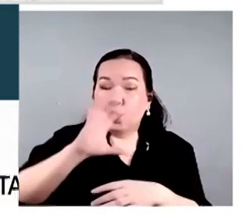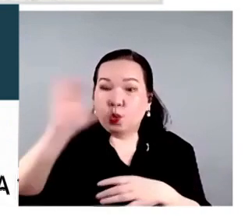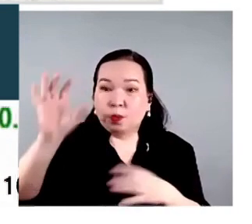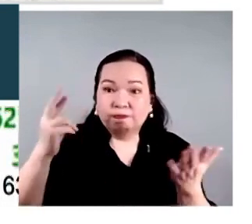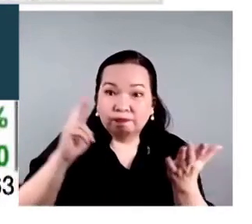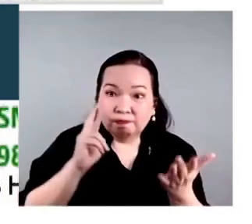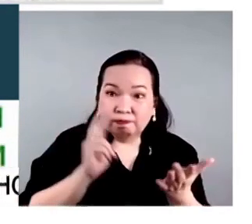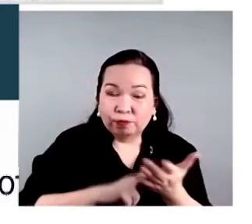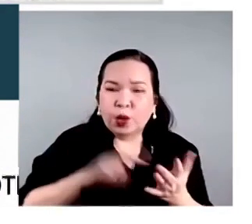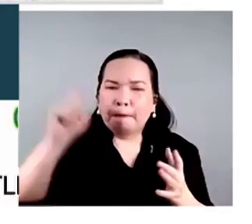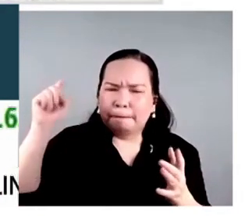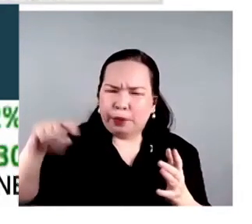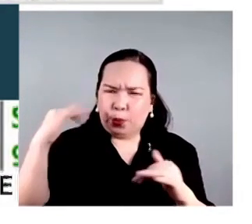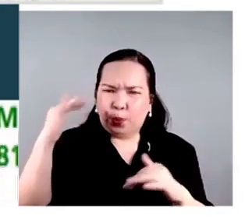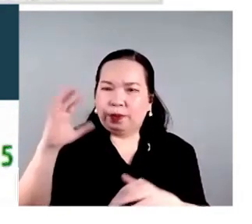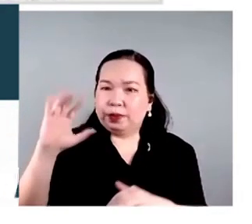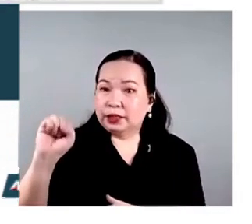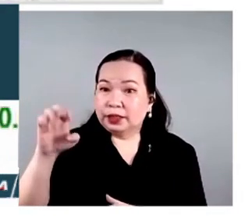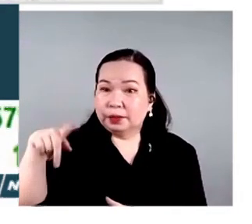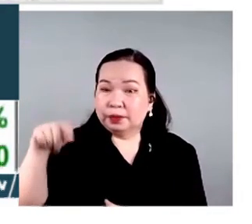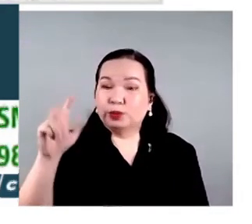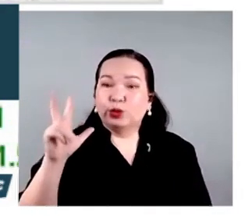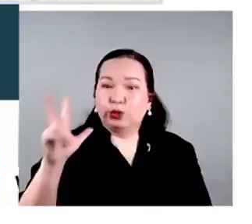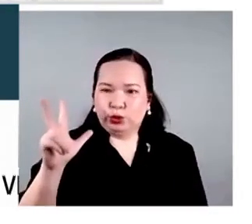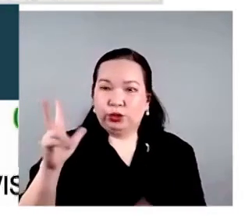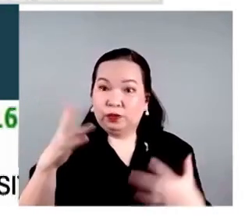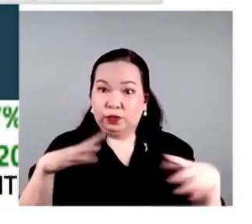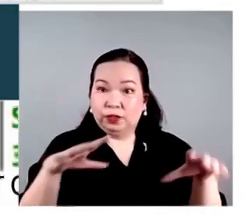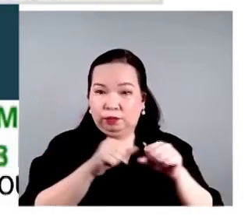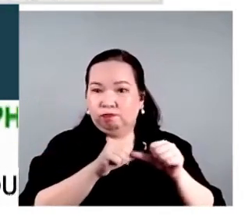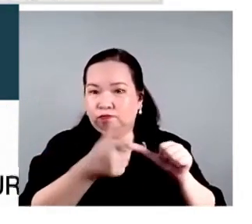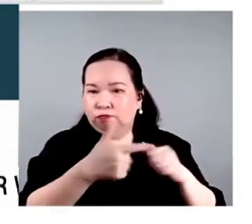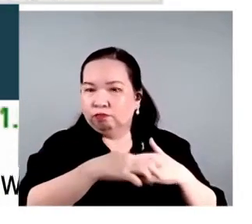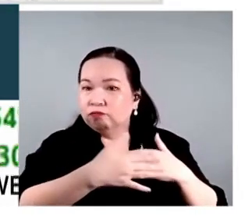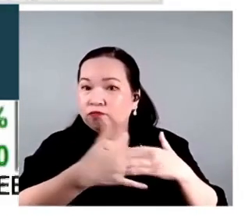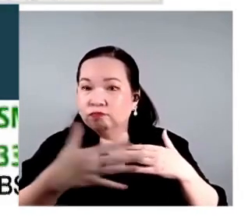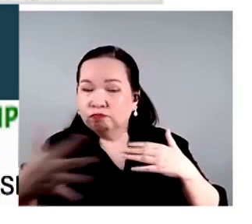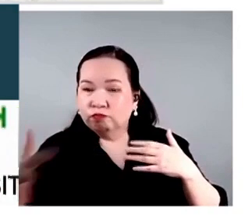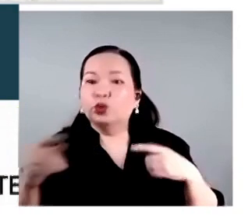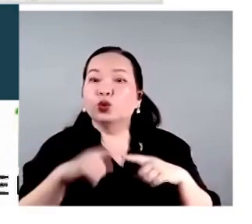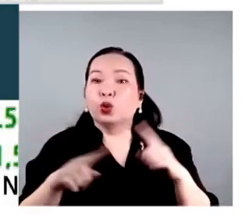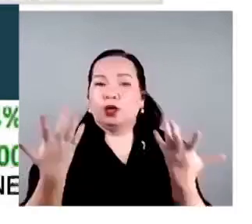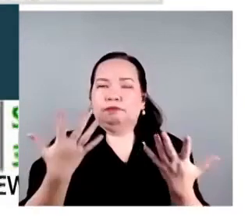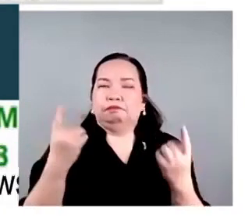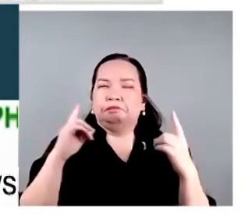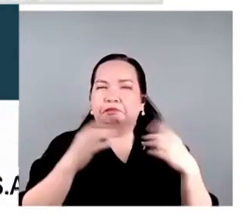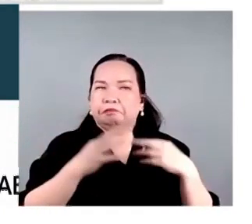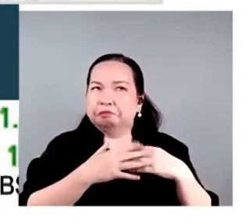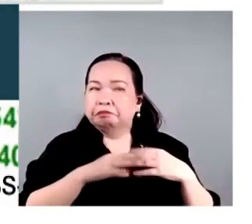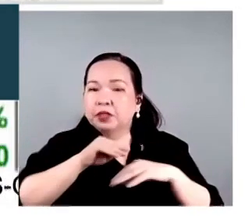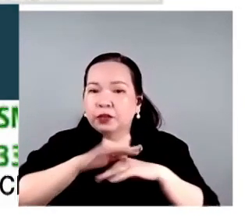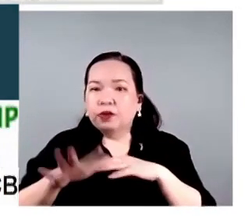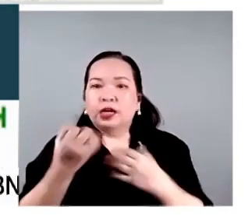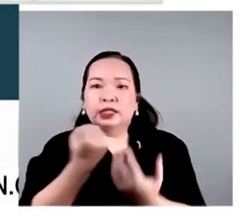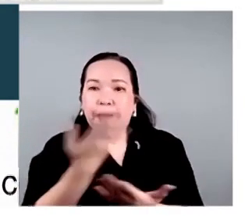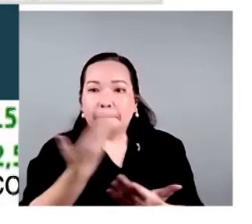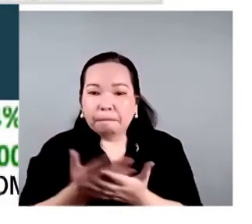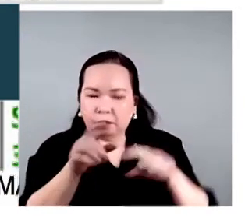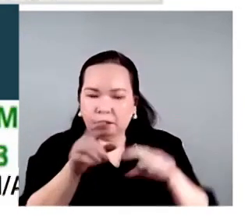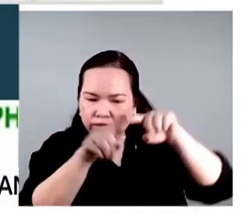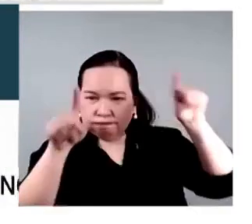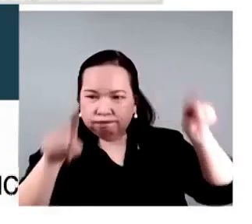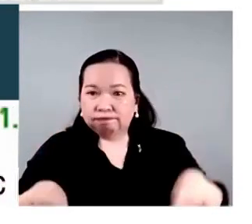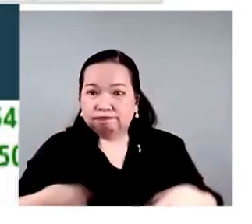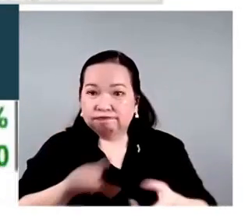September 30. Yan ang magiging basihan para sa pagdetermina kung ilang balota ang iimprenta natin, kung gaano kalalaki ang